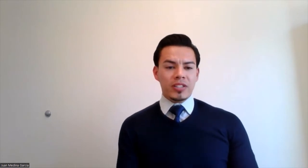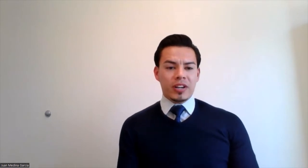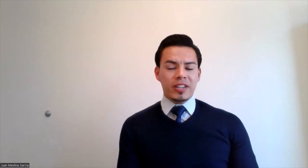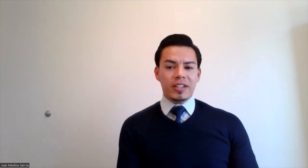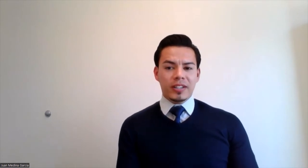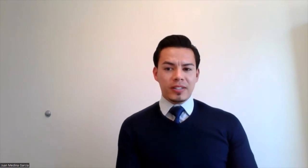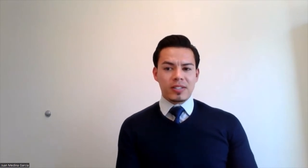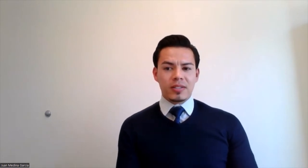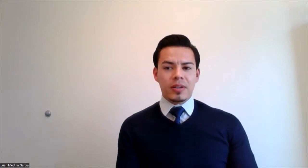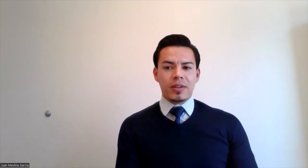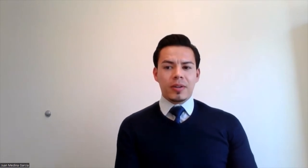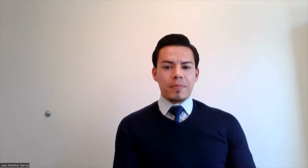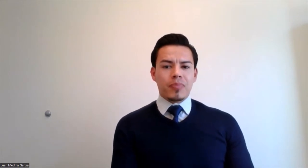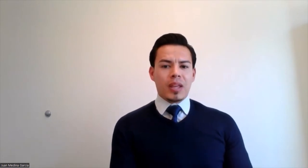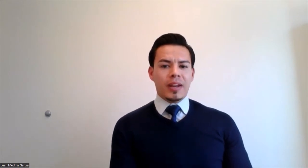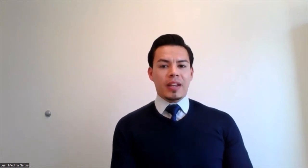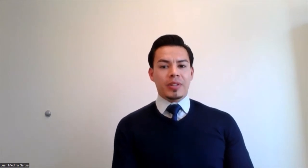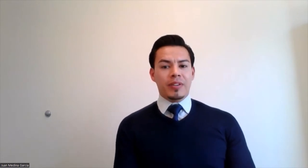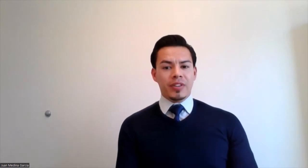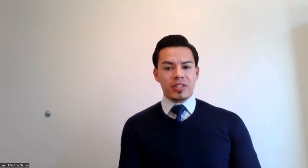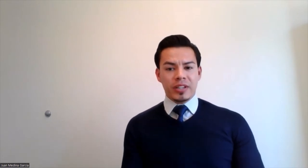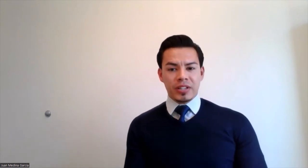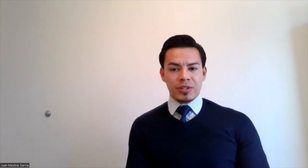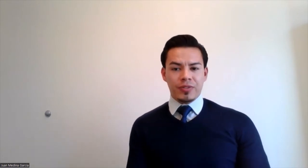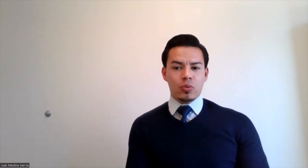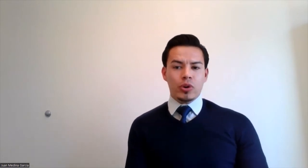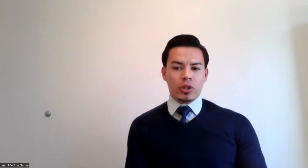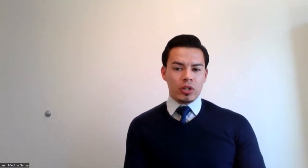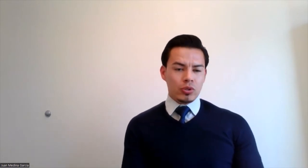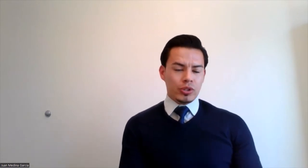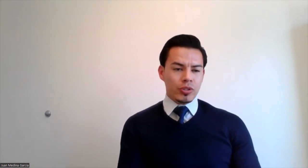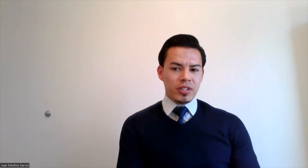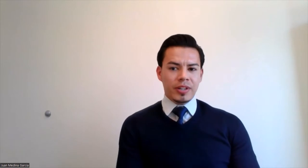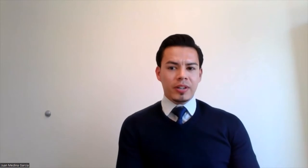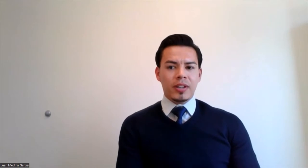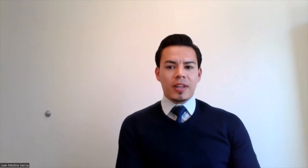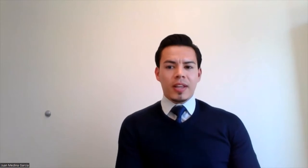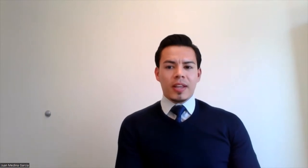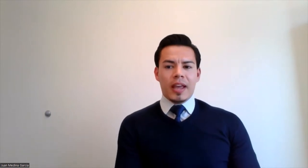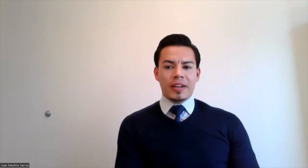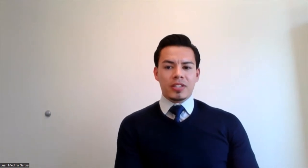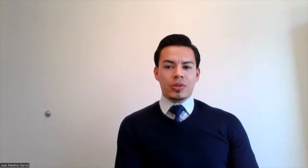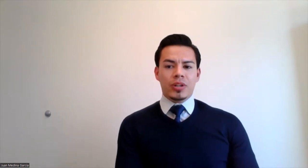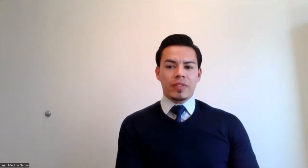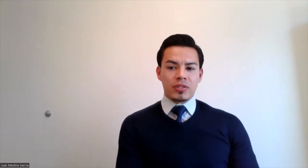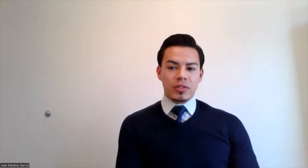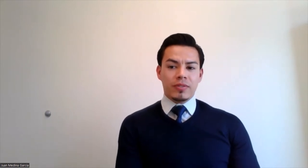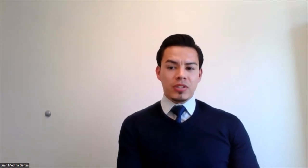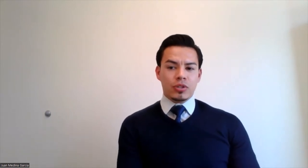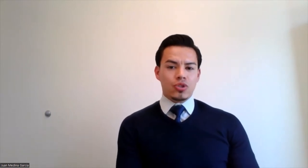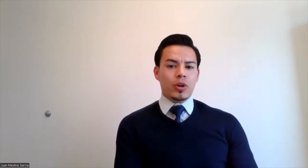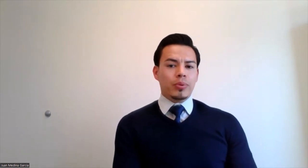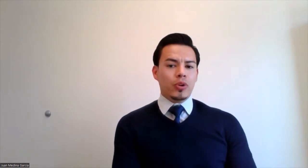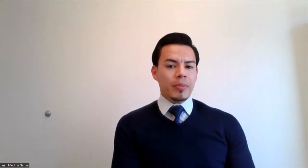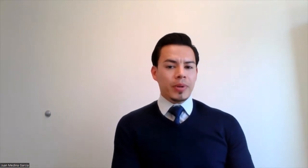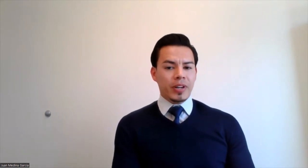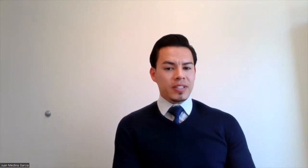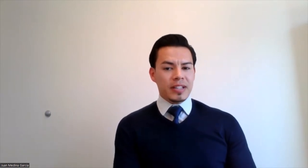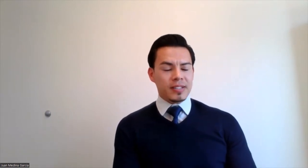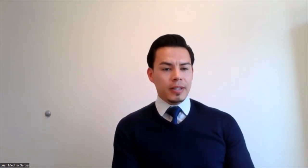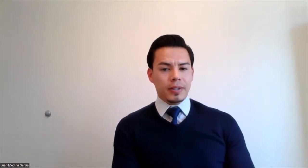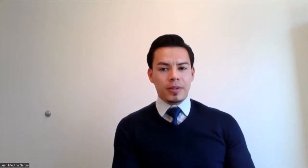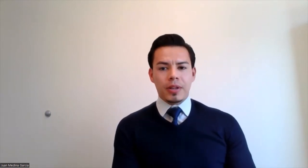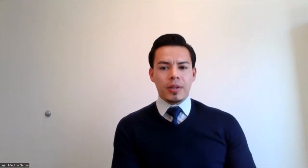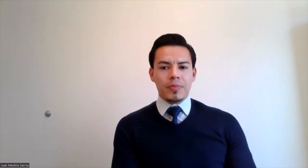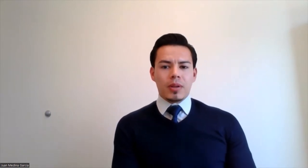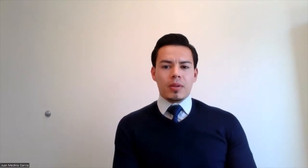My pronouns are he, his, and I am the diversity intern for the Warrior Cross Cultural Center and a student of the social work program here at